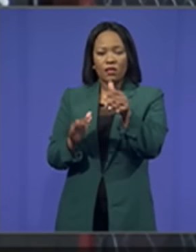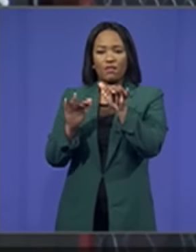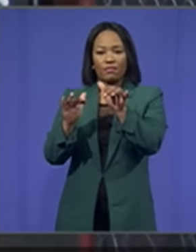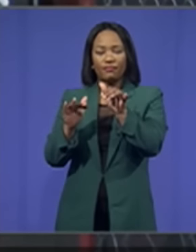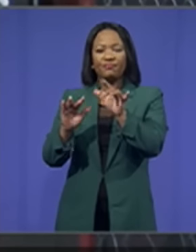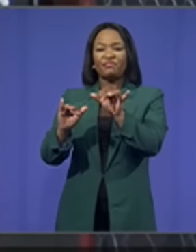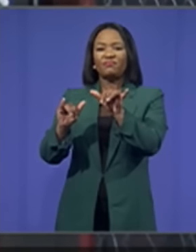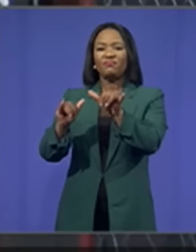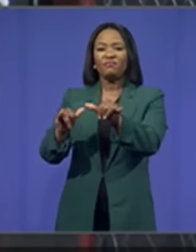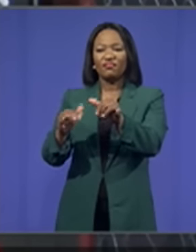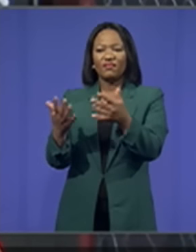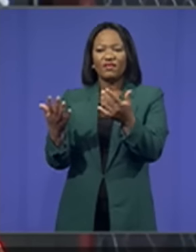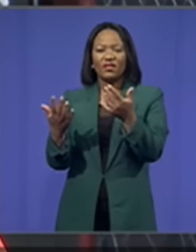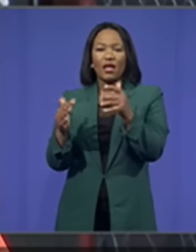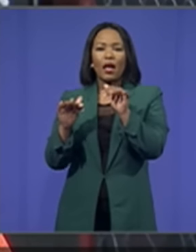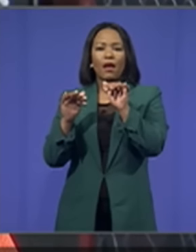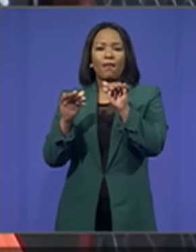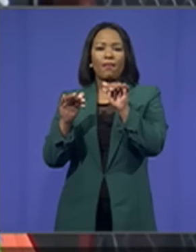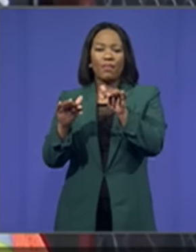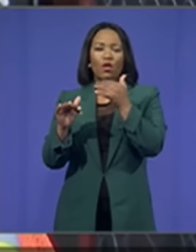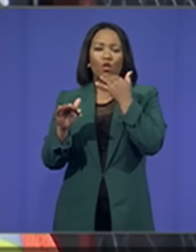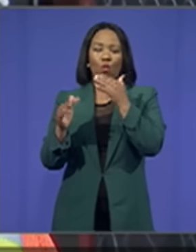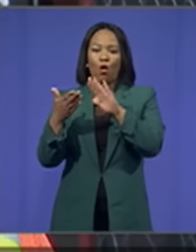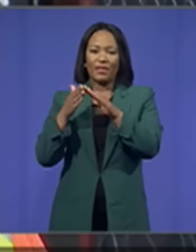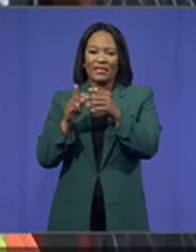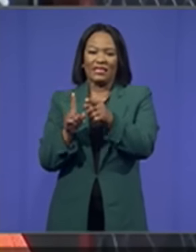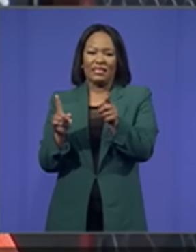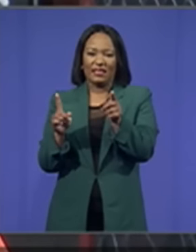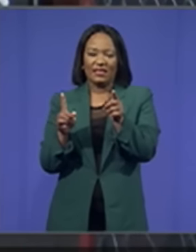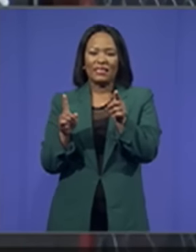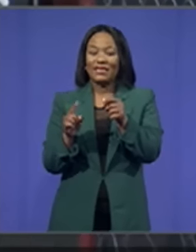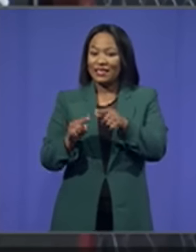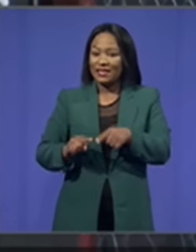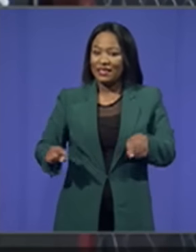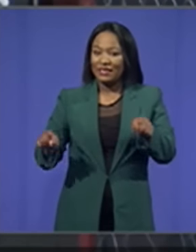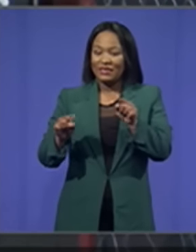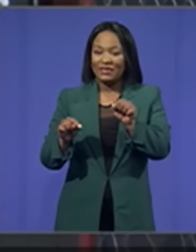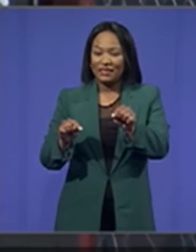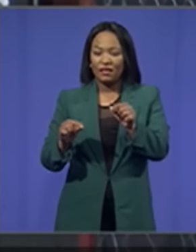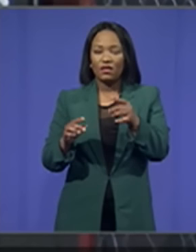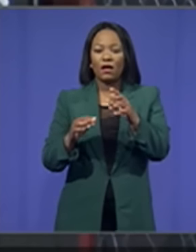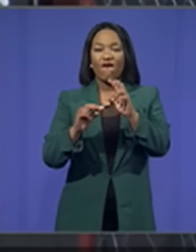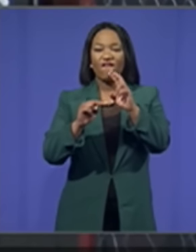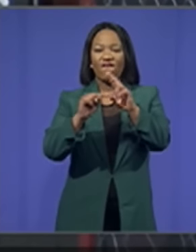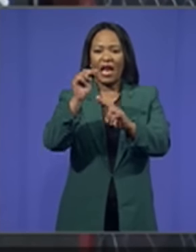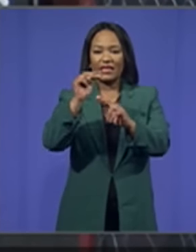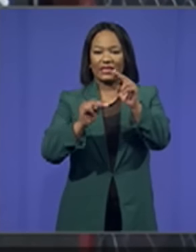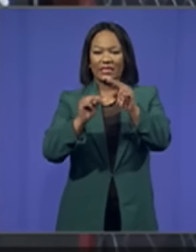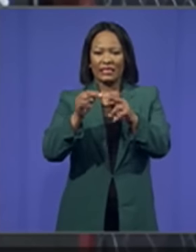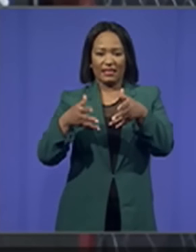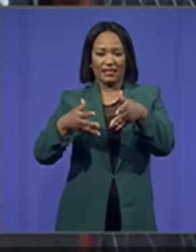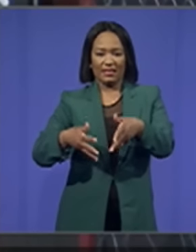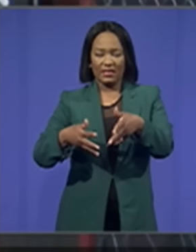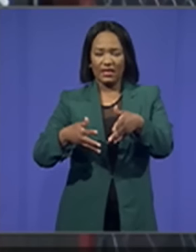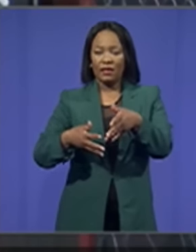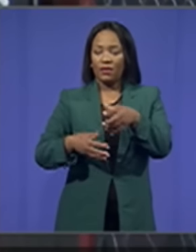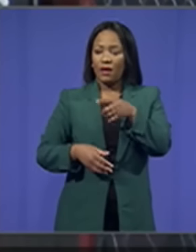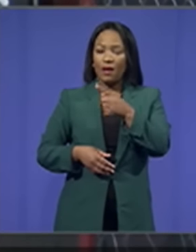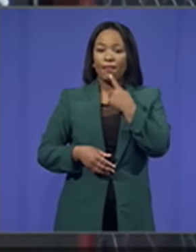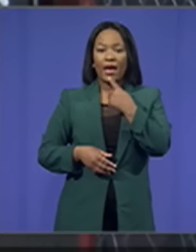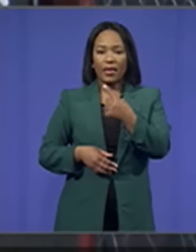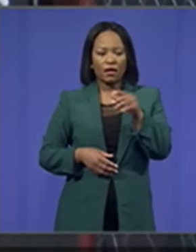ba dulang mona be nka be bitsang baahi jwalo ka ho hlokometse hore ke dibaka tsena tse re di bitsang hore ke di flat hona mona tropong. Ba ileng ba re